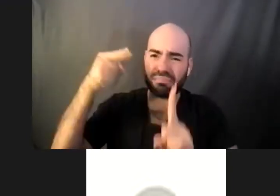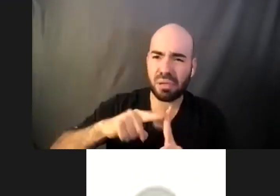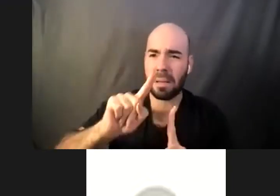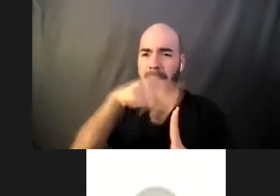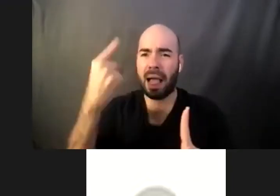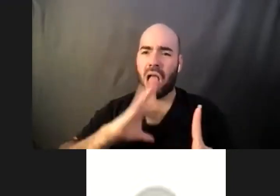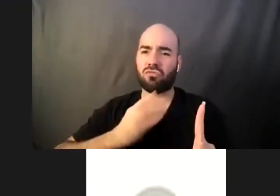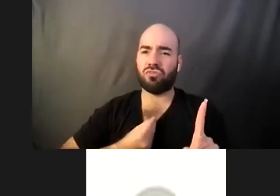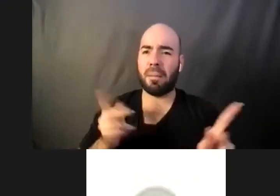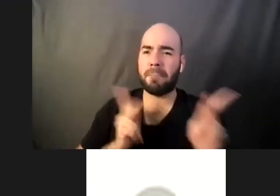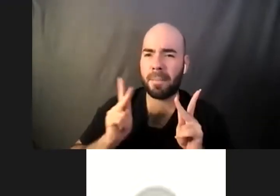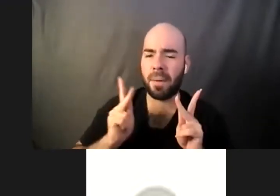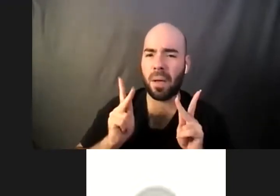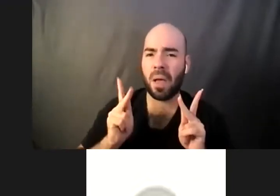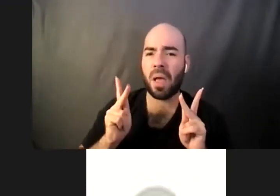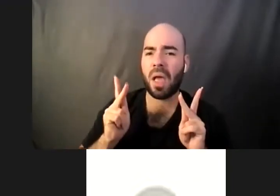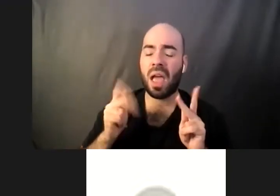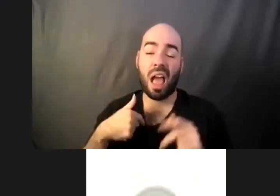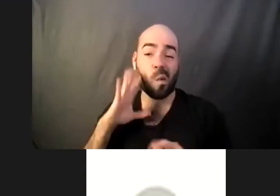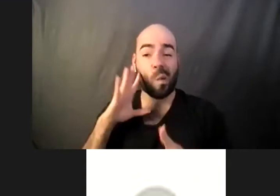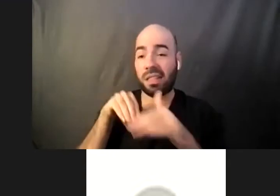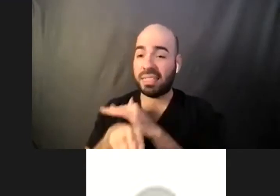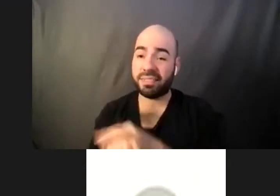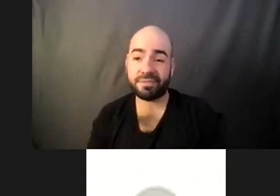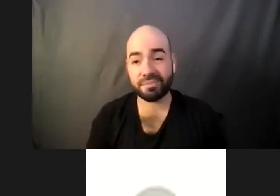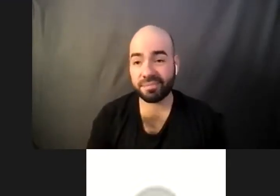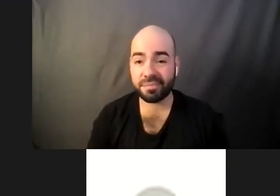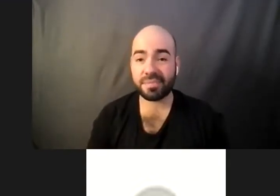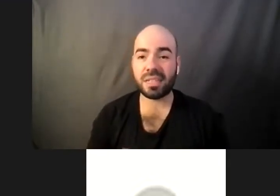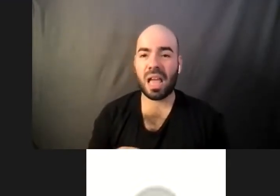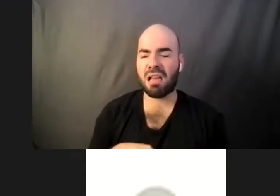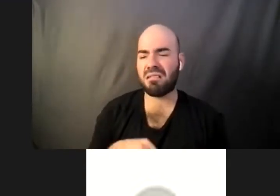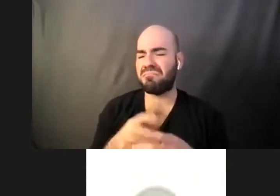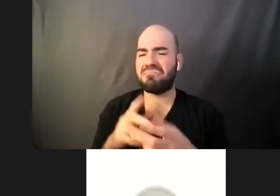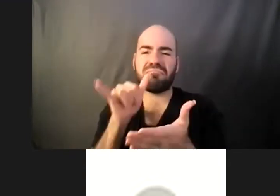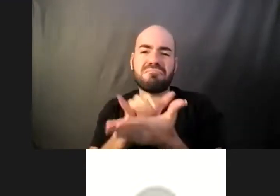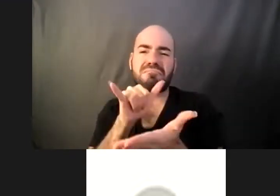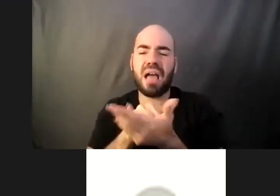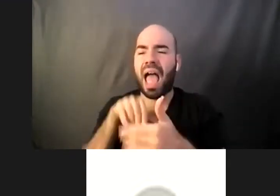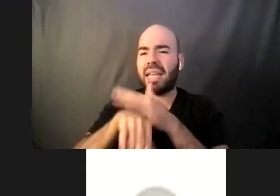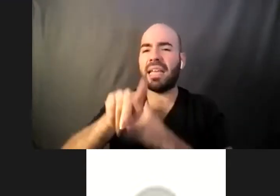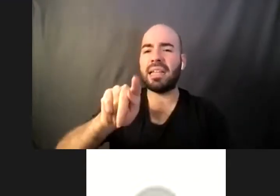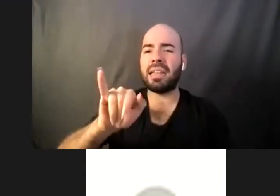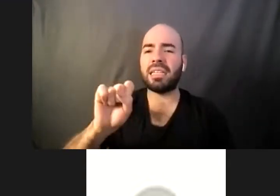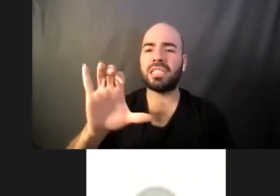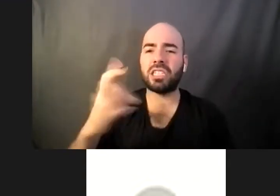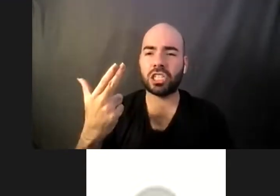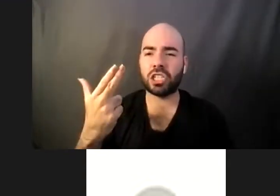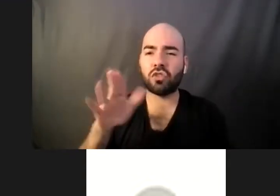and I'm gonna get in. There's no way I don't get into a place like Tisch making your film.